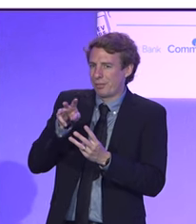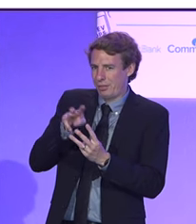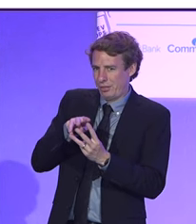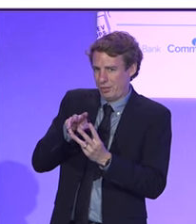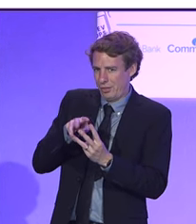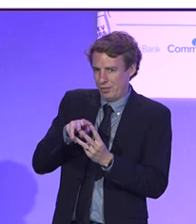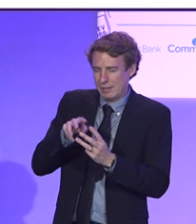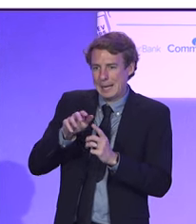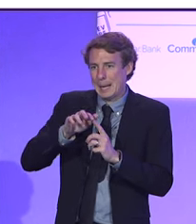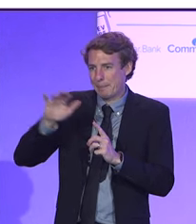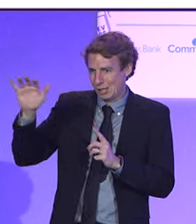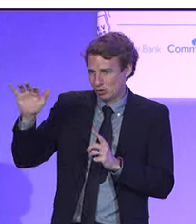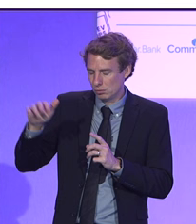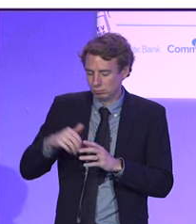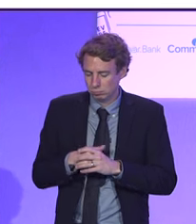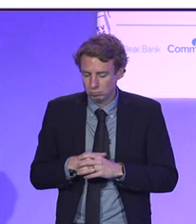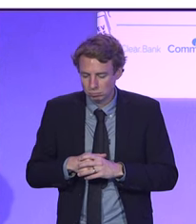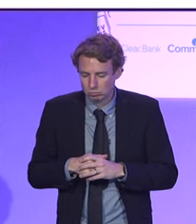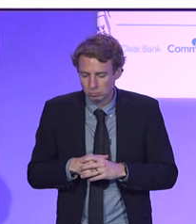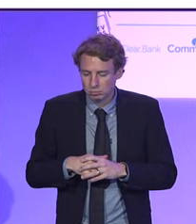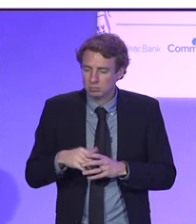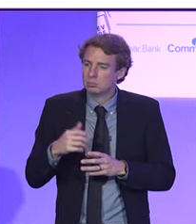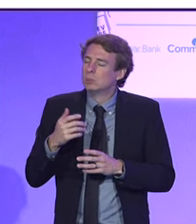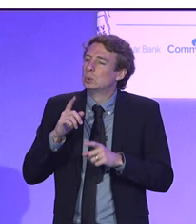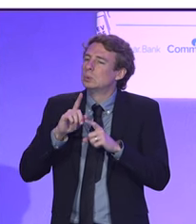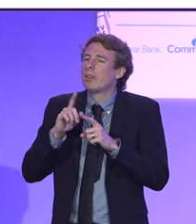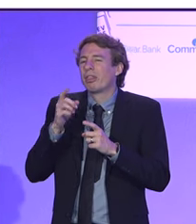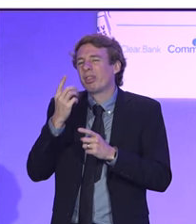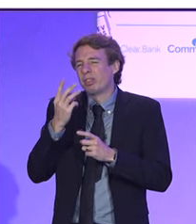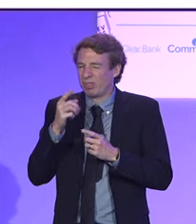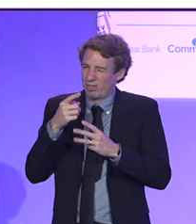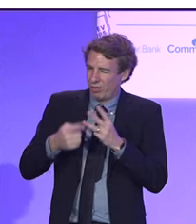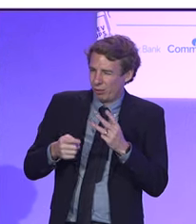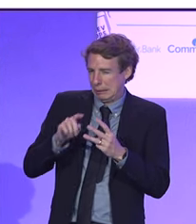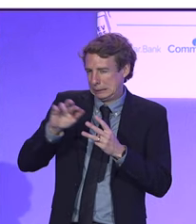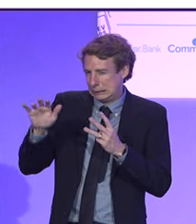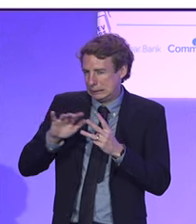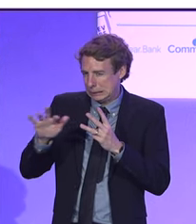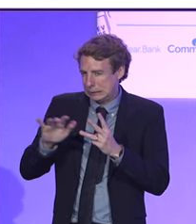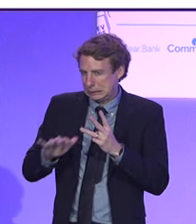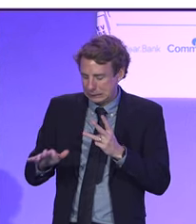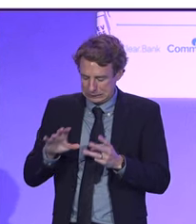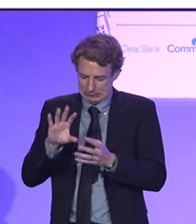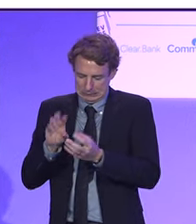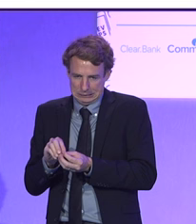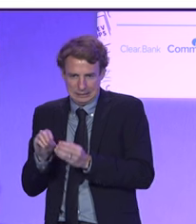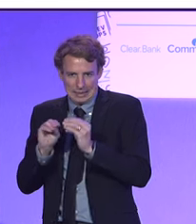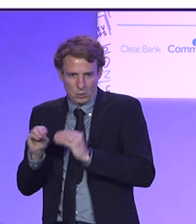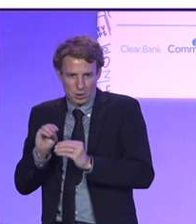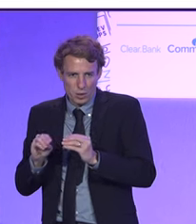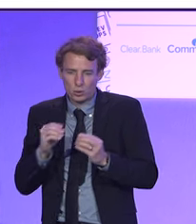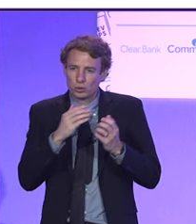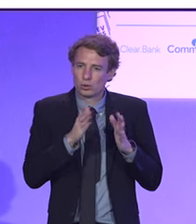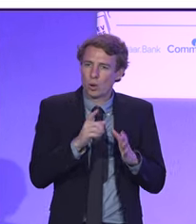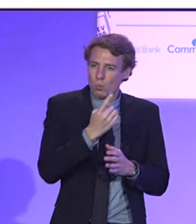of emissions that are used when calculating greenhouse gases emissions. These are called scope 1,